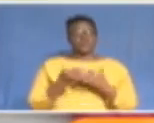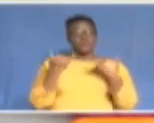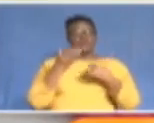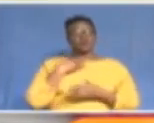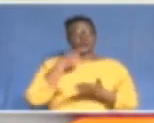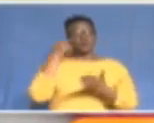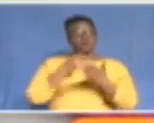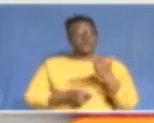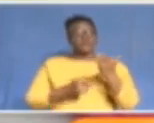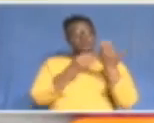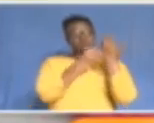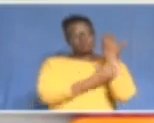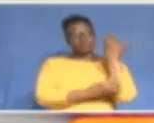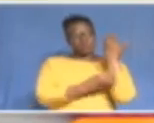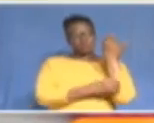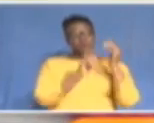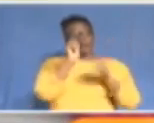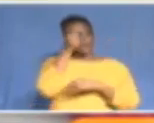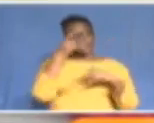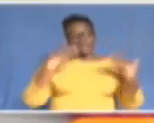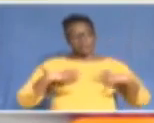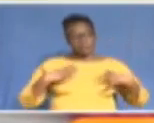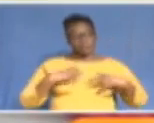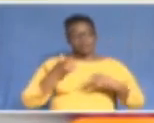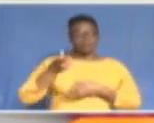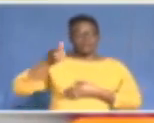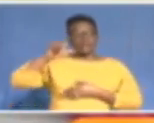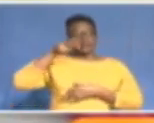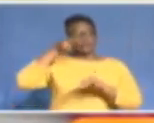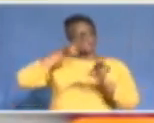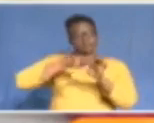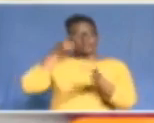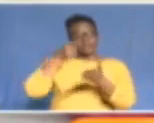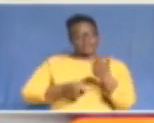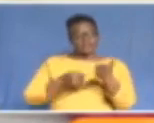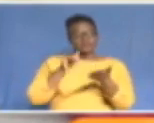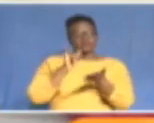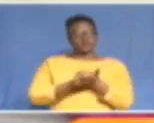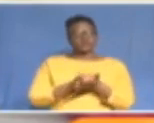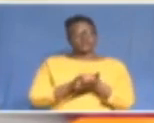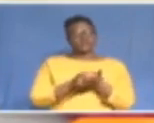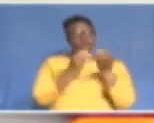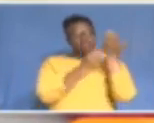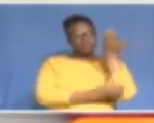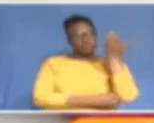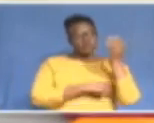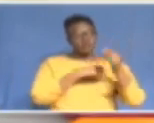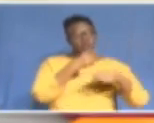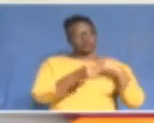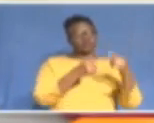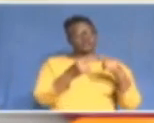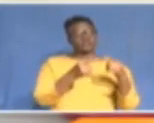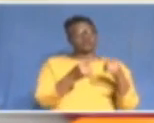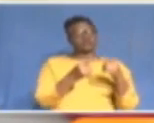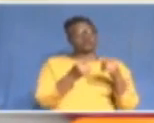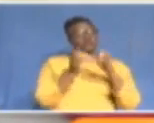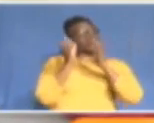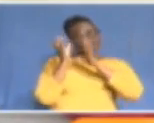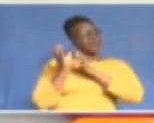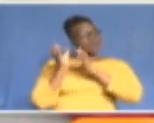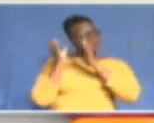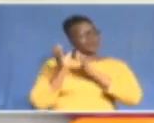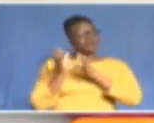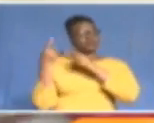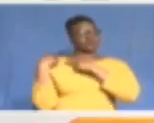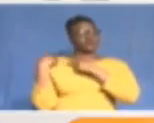the common man by increasing petroleum prices so that the common man can bear the burden of their responsibility. We